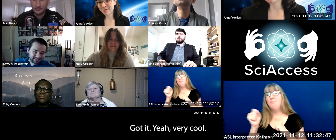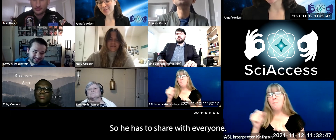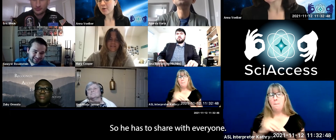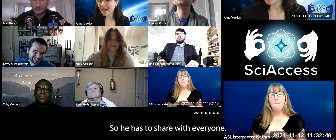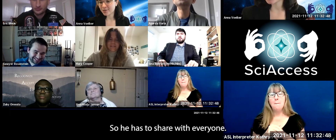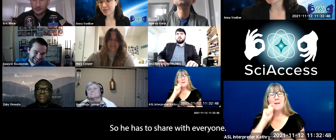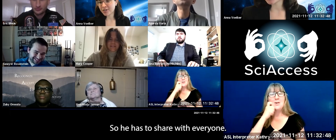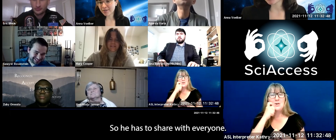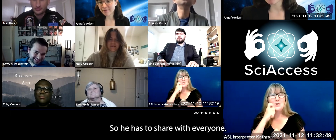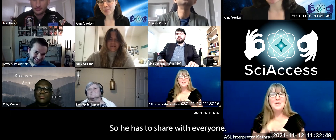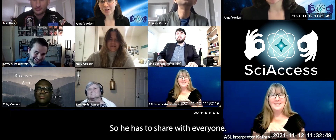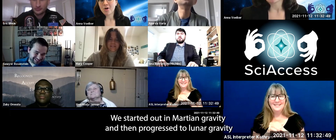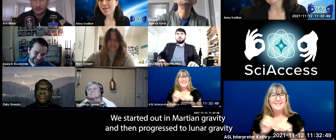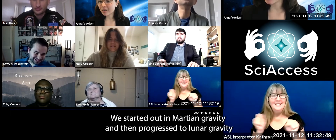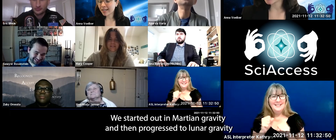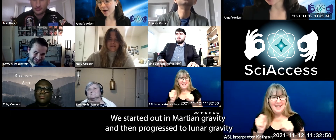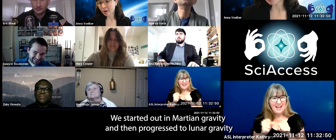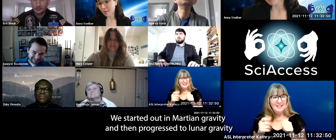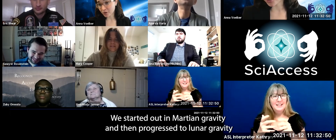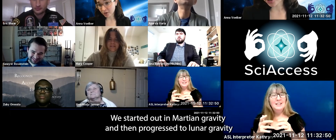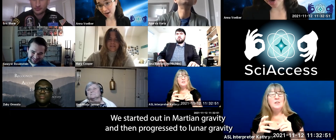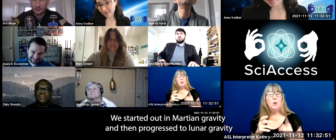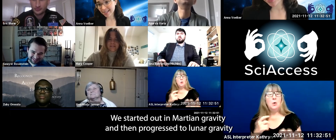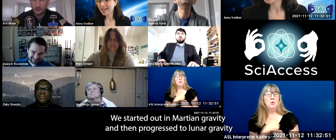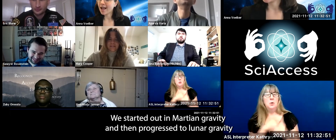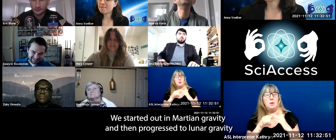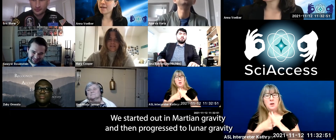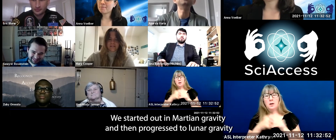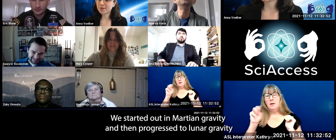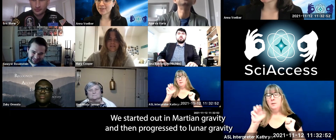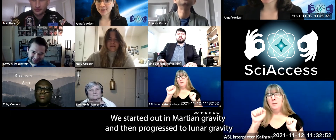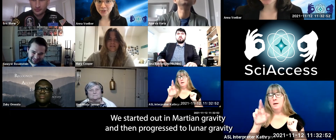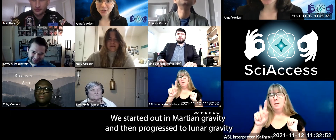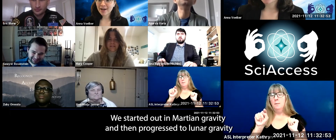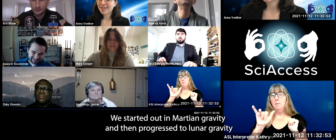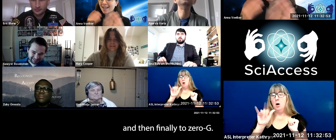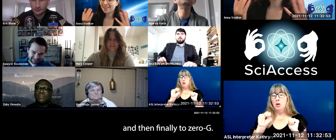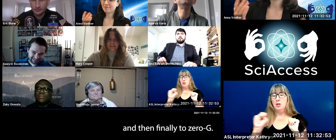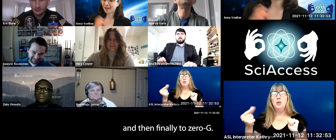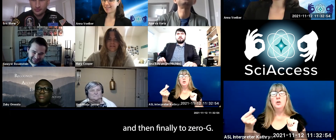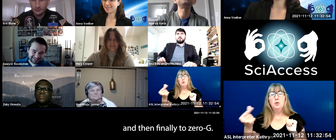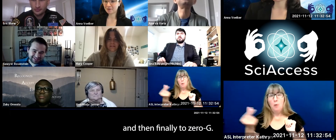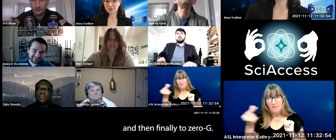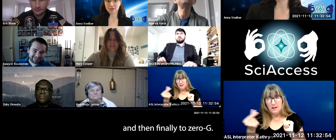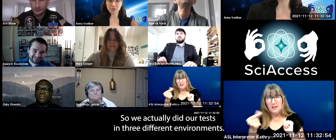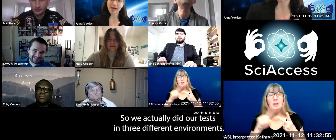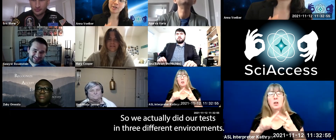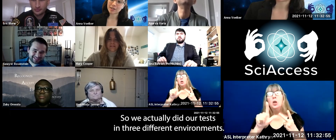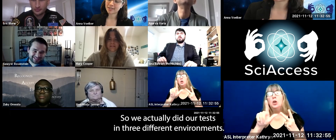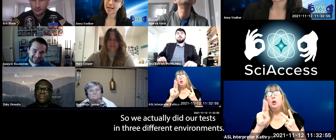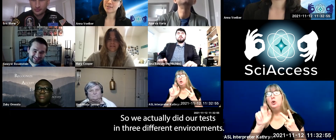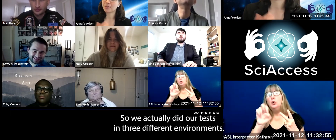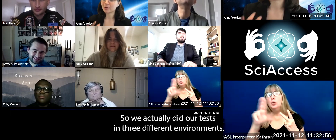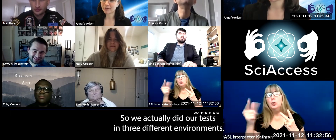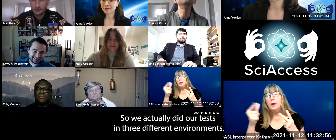Very cool. So yeah, so to share with everyone, we started out in Martian gravity and then progressed to lunar gravity and then finally to 0G. So we actually